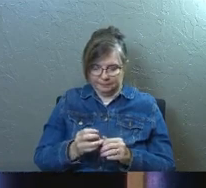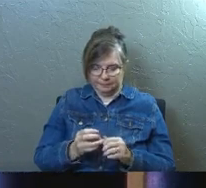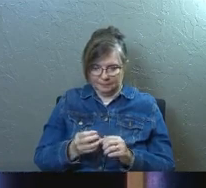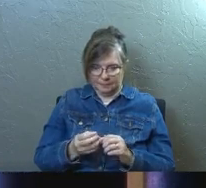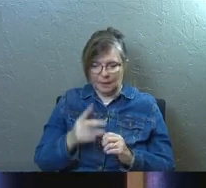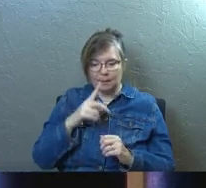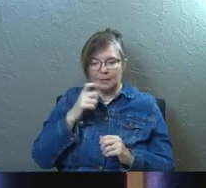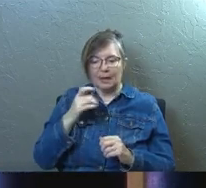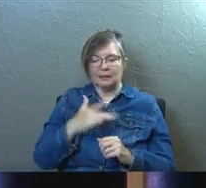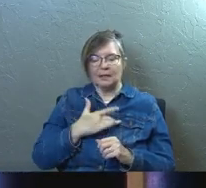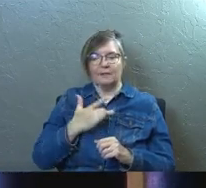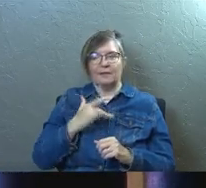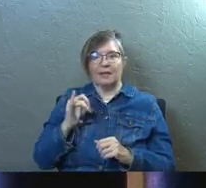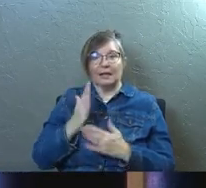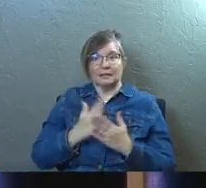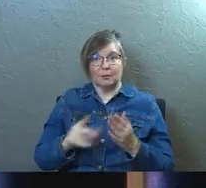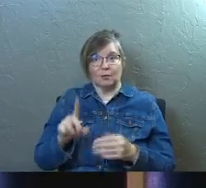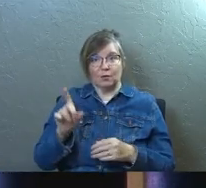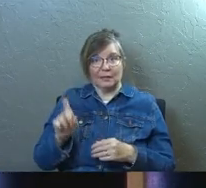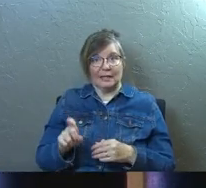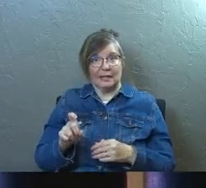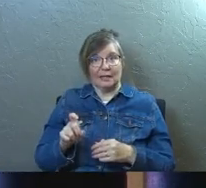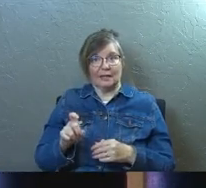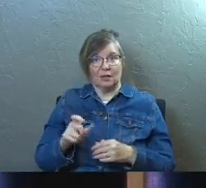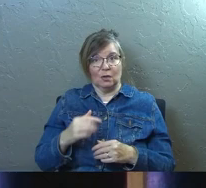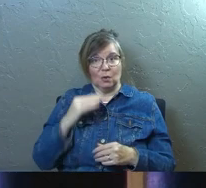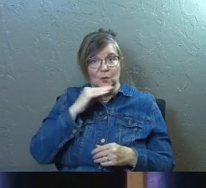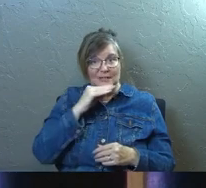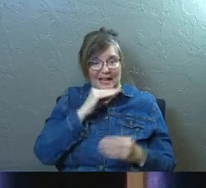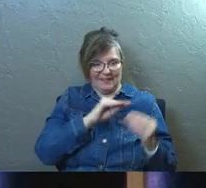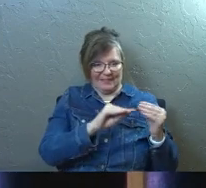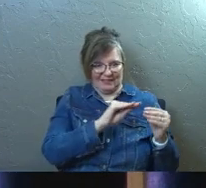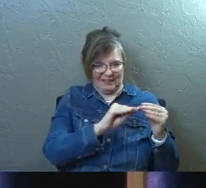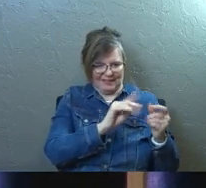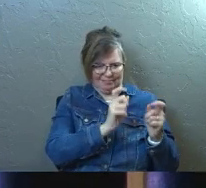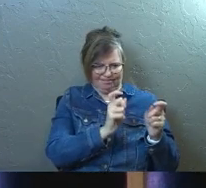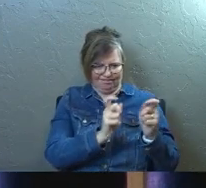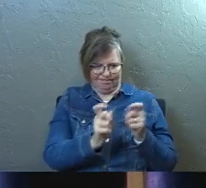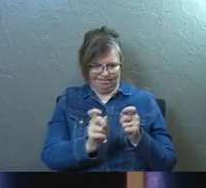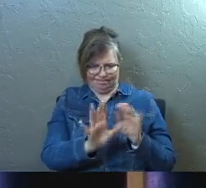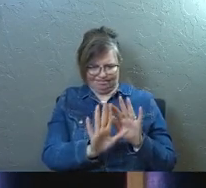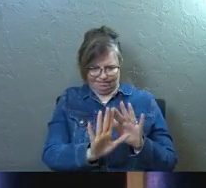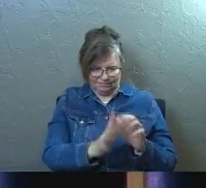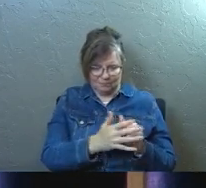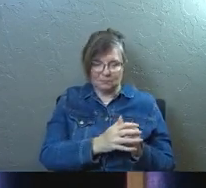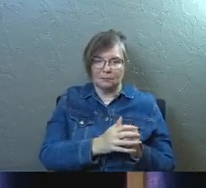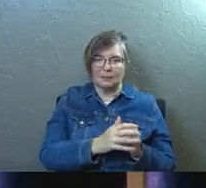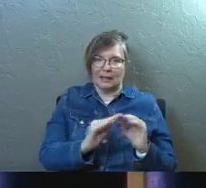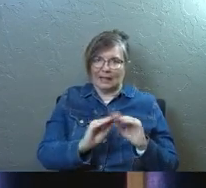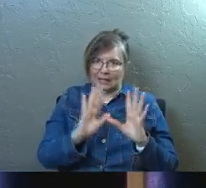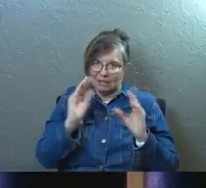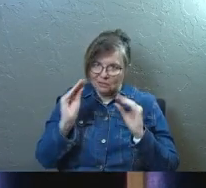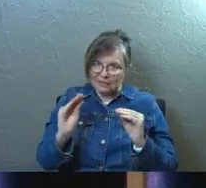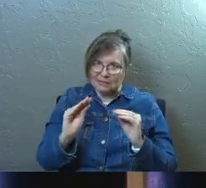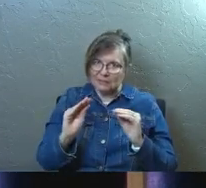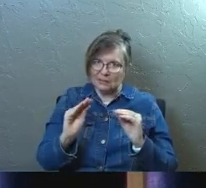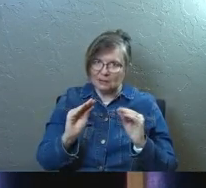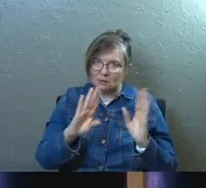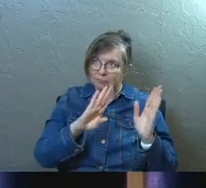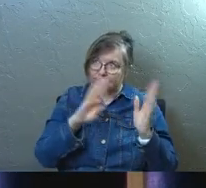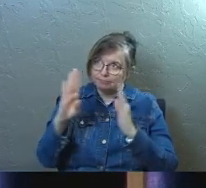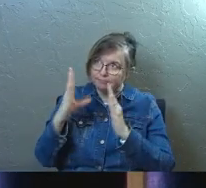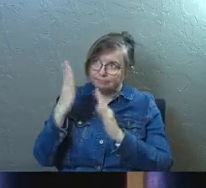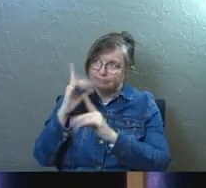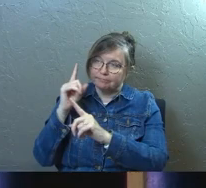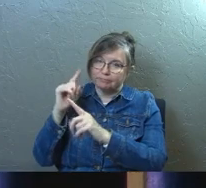Because I feel like some of you guys needed those lies corrected, needed good, clear teaching on how to get through this.